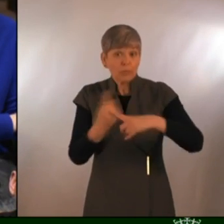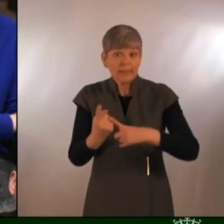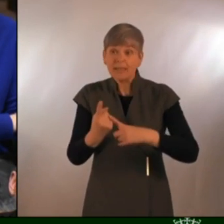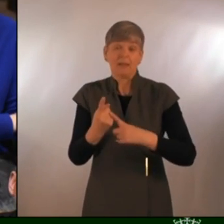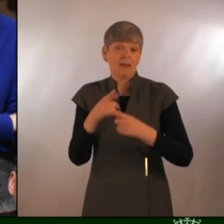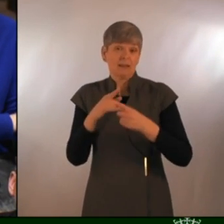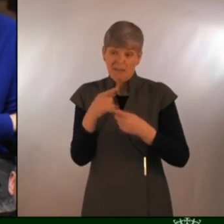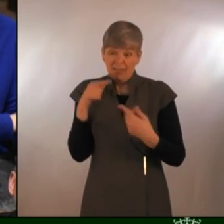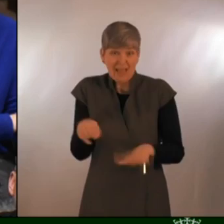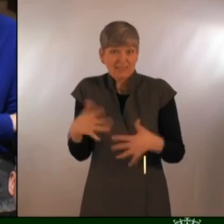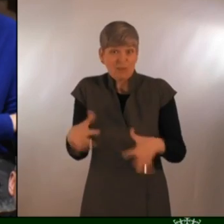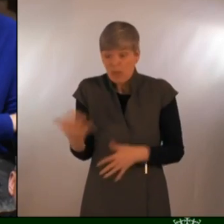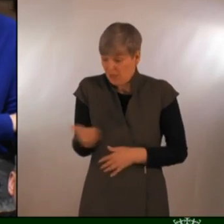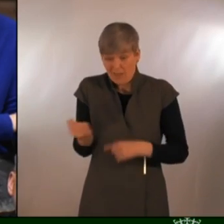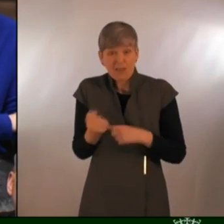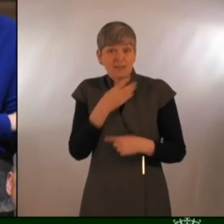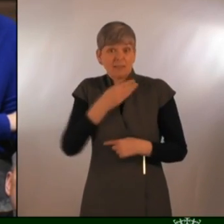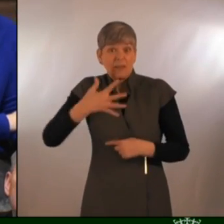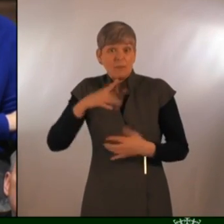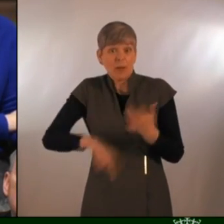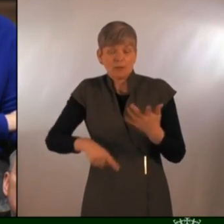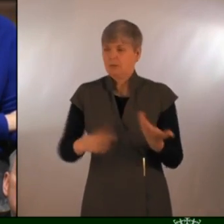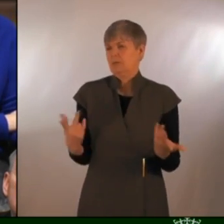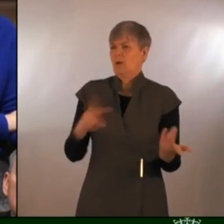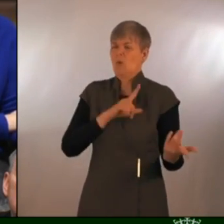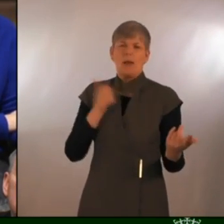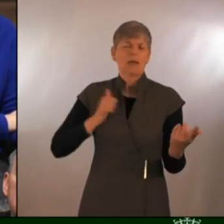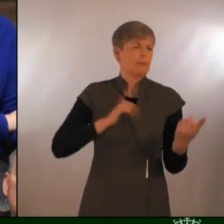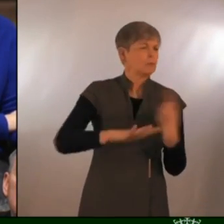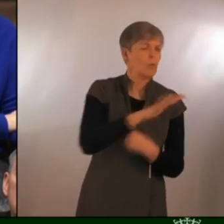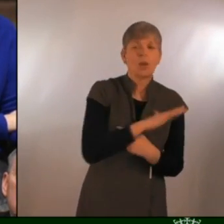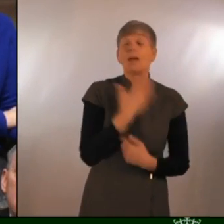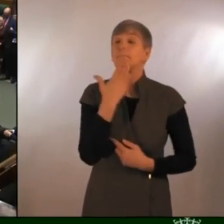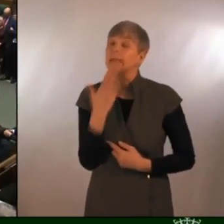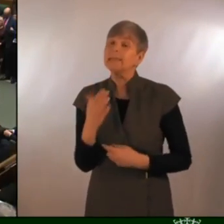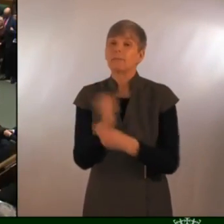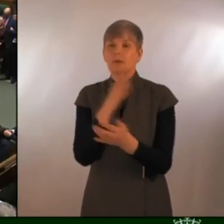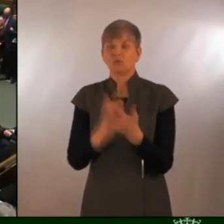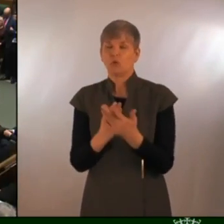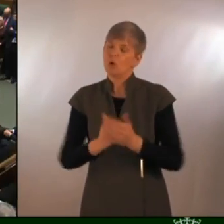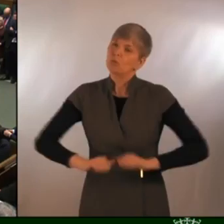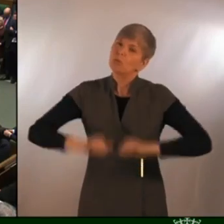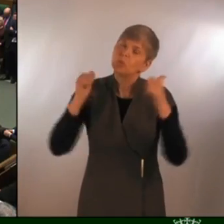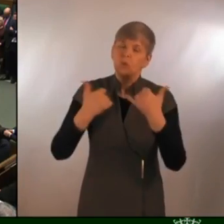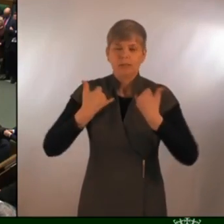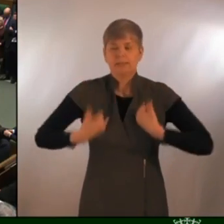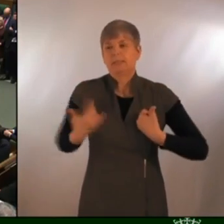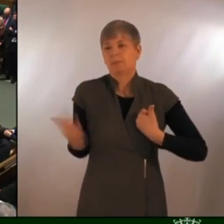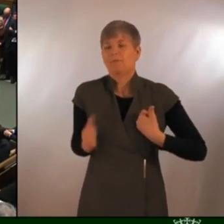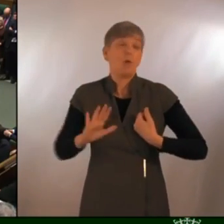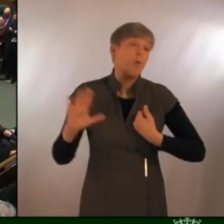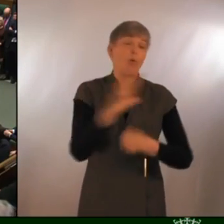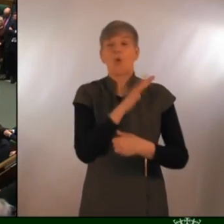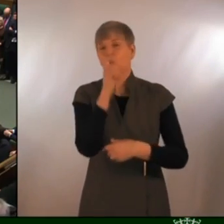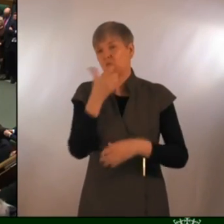urge him, act before it's too late and introduce decent sick pay for every worker in Britain. Prime Minister. Mr.